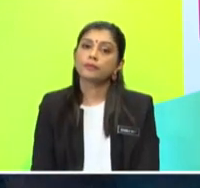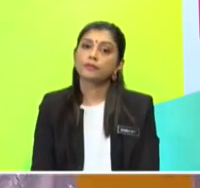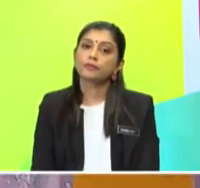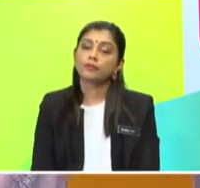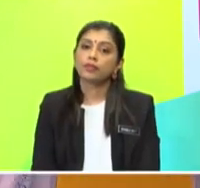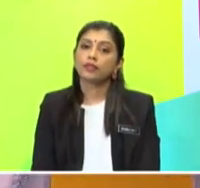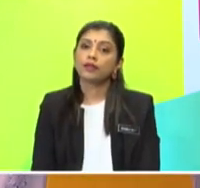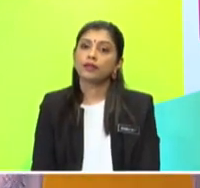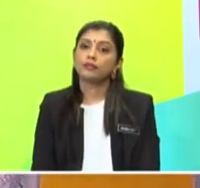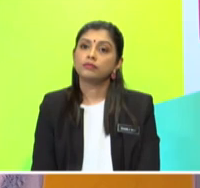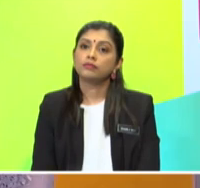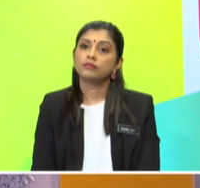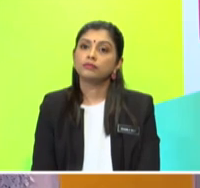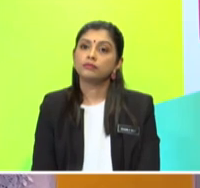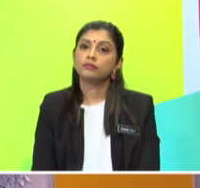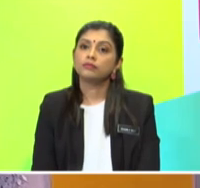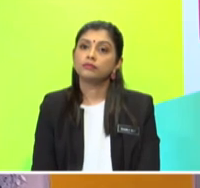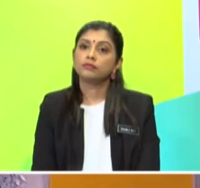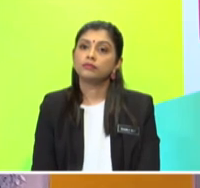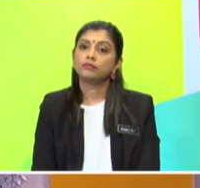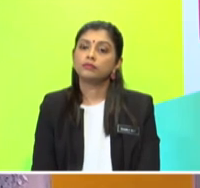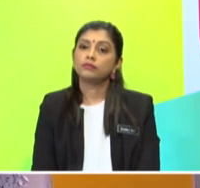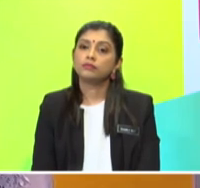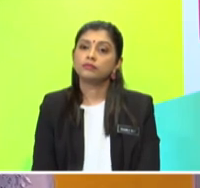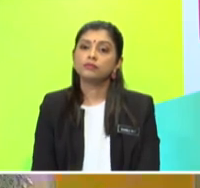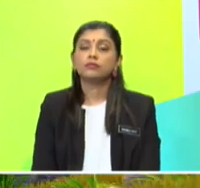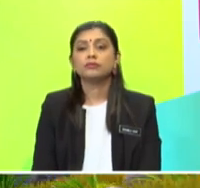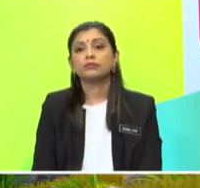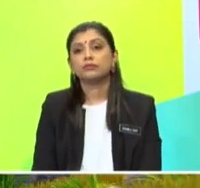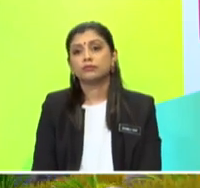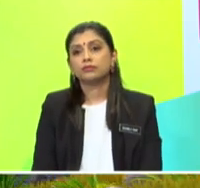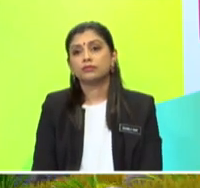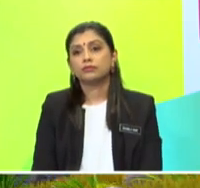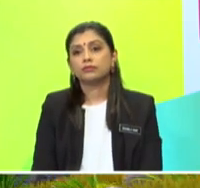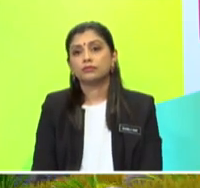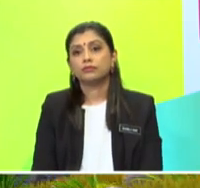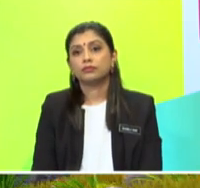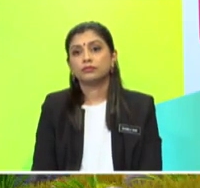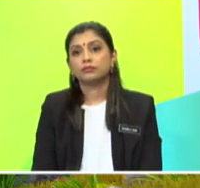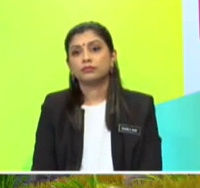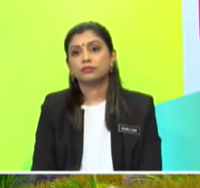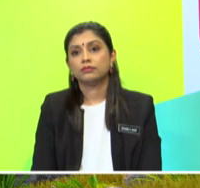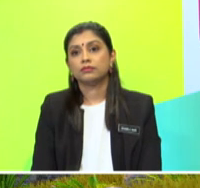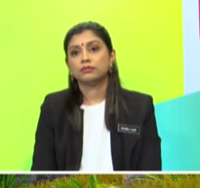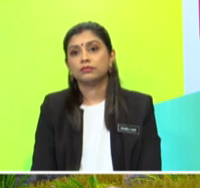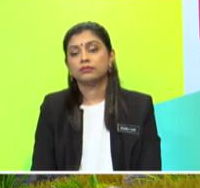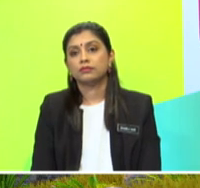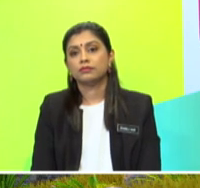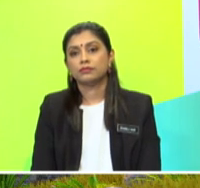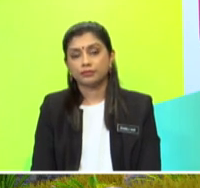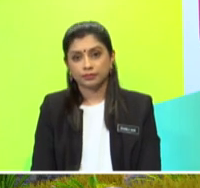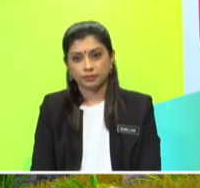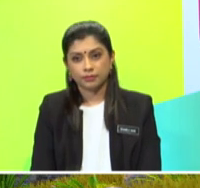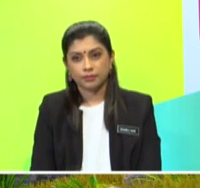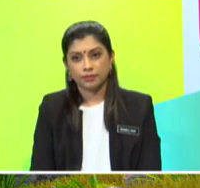to read the second situation? Just now we had Zarid. How about now? Madam, can I read the situation? Yes, go,